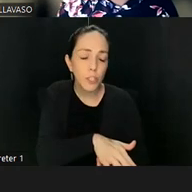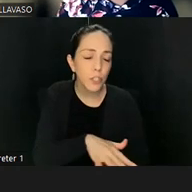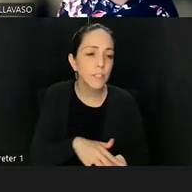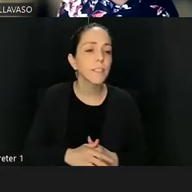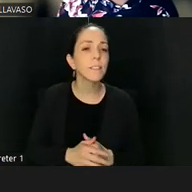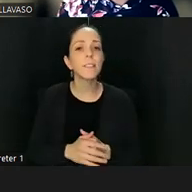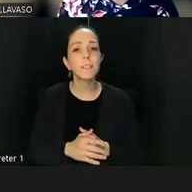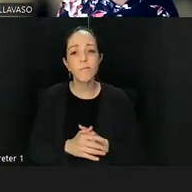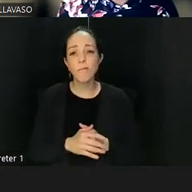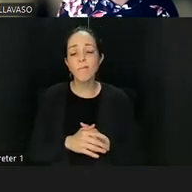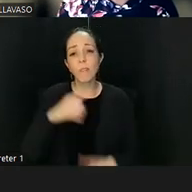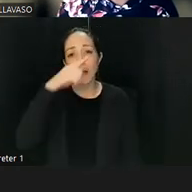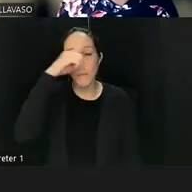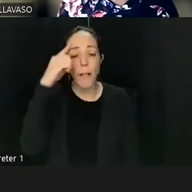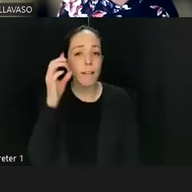communities along the river.